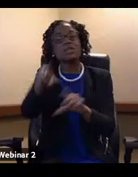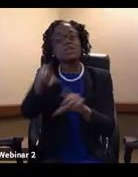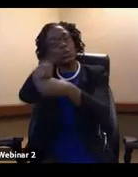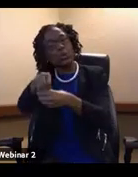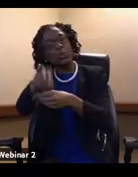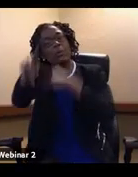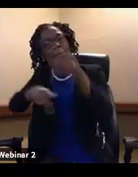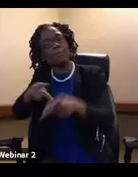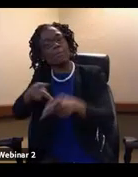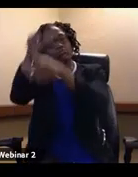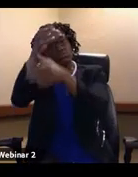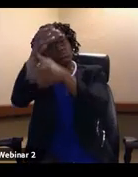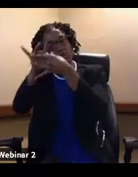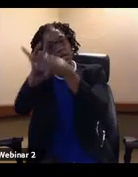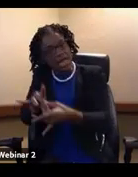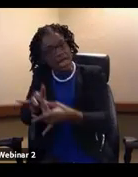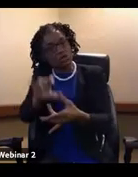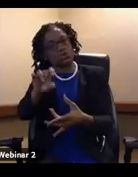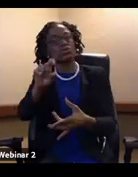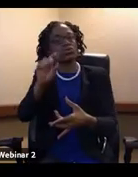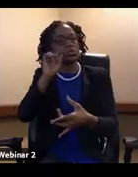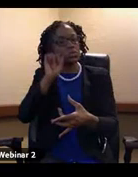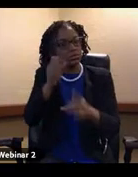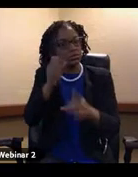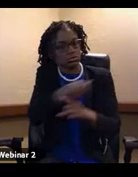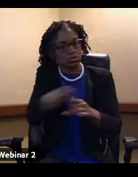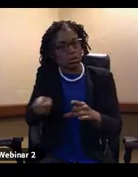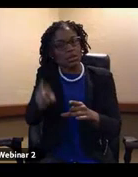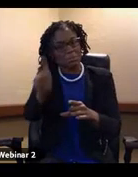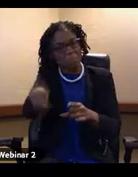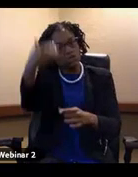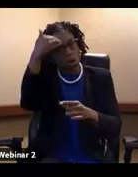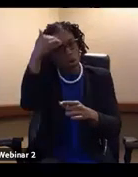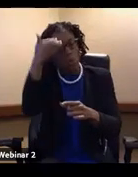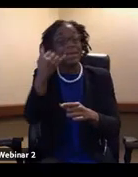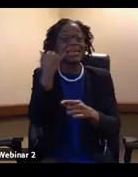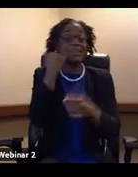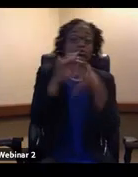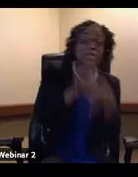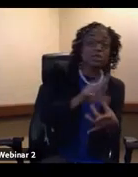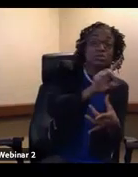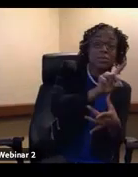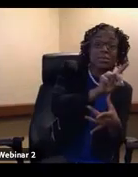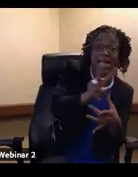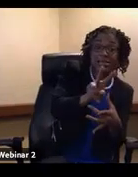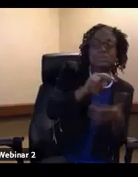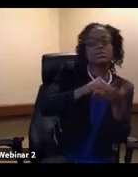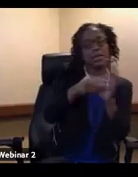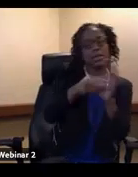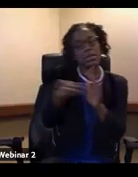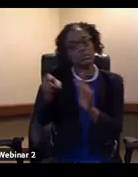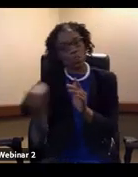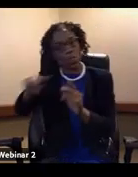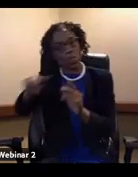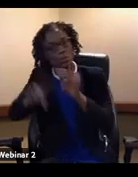in sexual assault. If the application is proposing to address domestic violence, then that would be a domestic violence service provider.